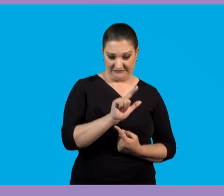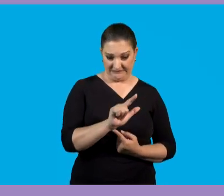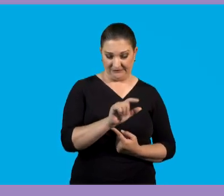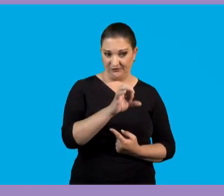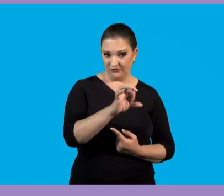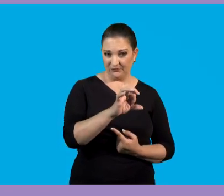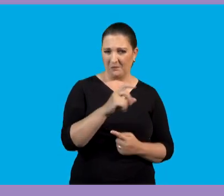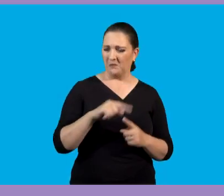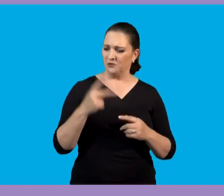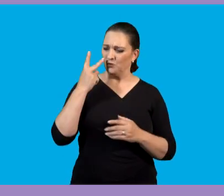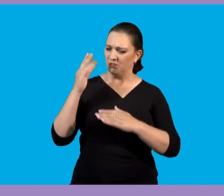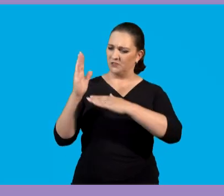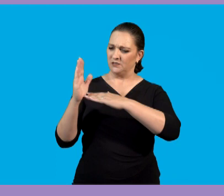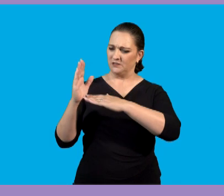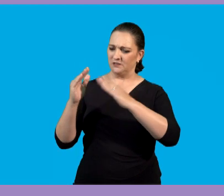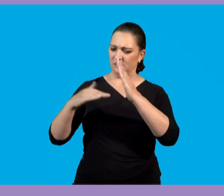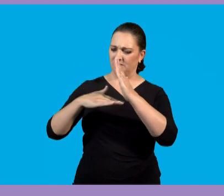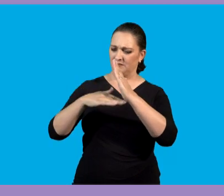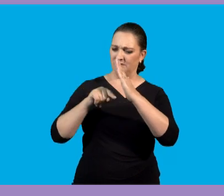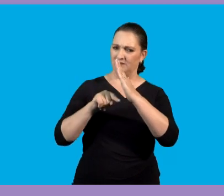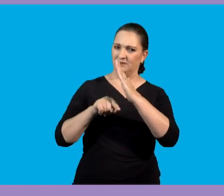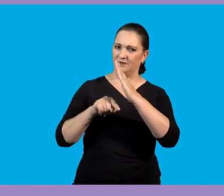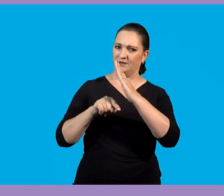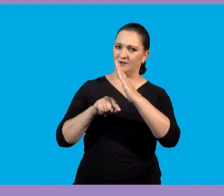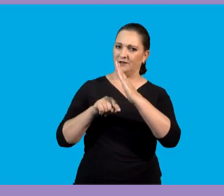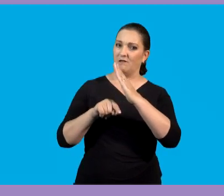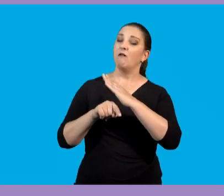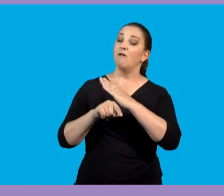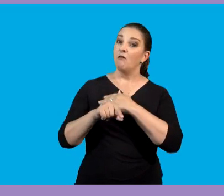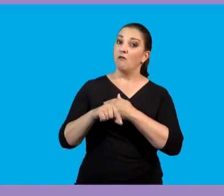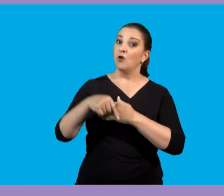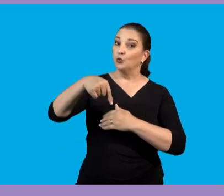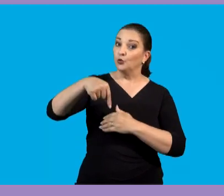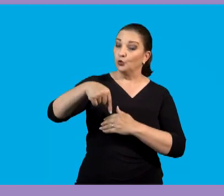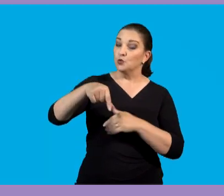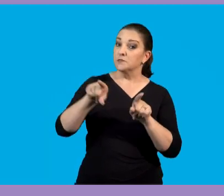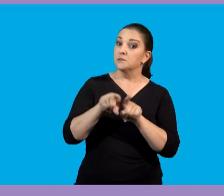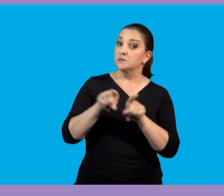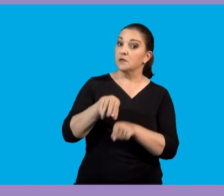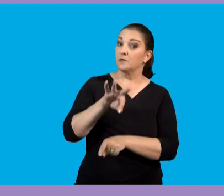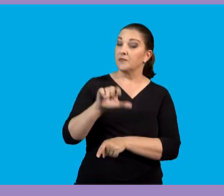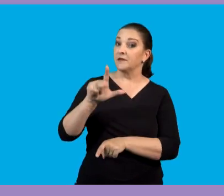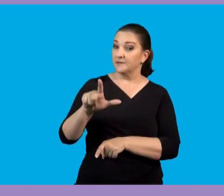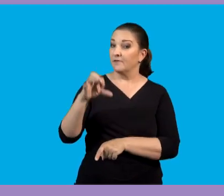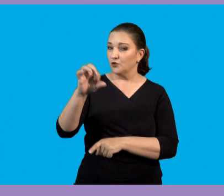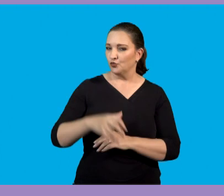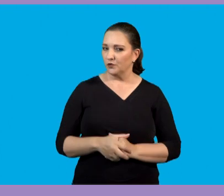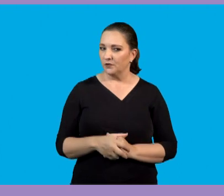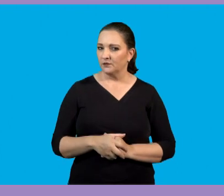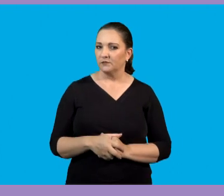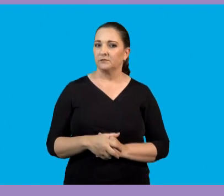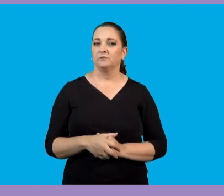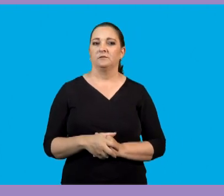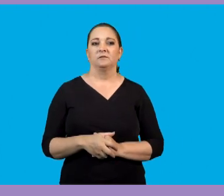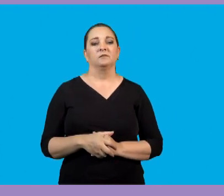degrees, and when we look at the smaller triangle, angle Q is also equals to 37 degrees. Maybe we can write that